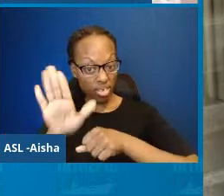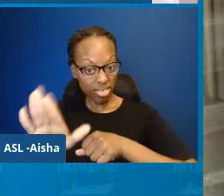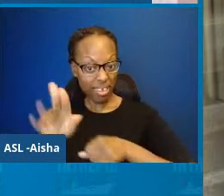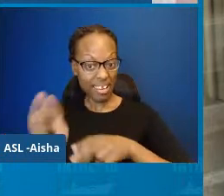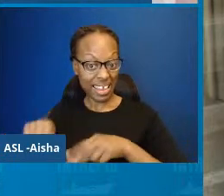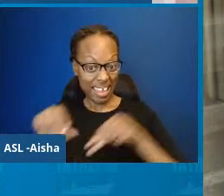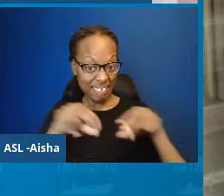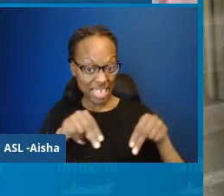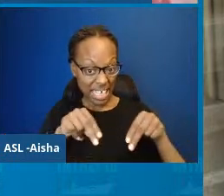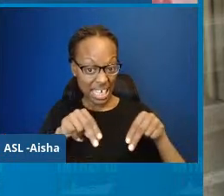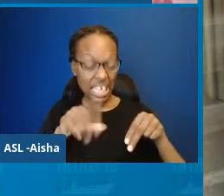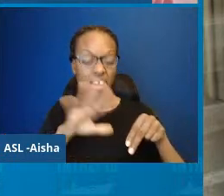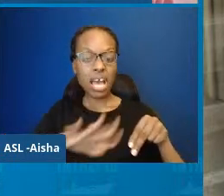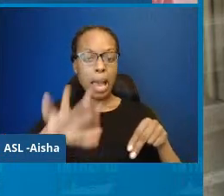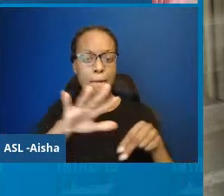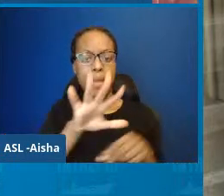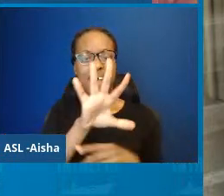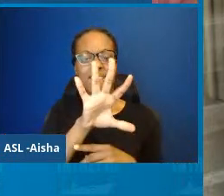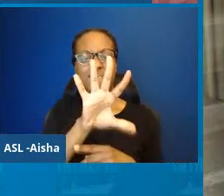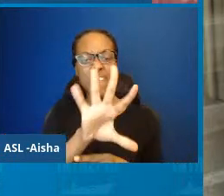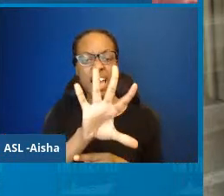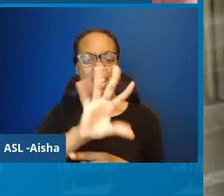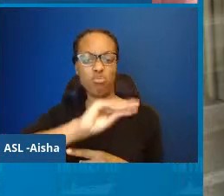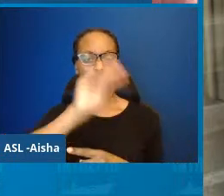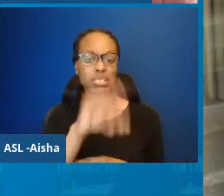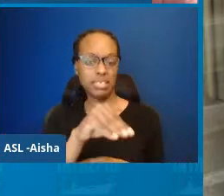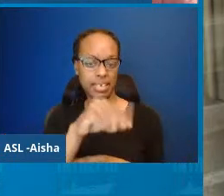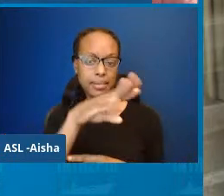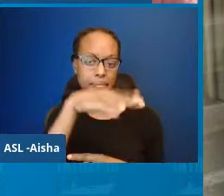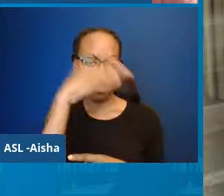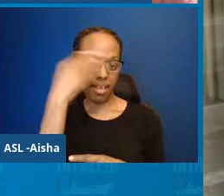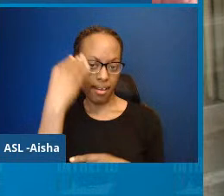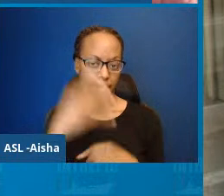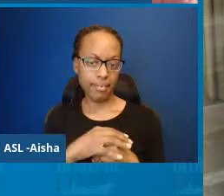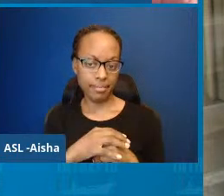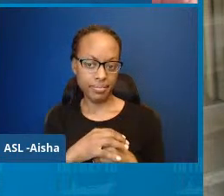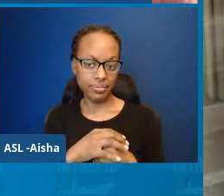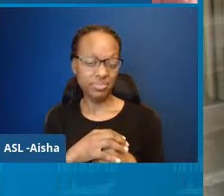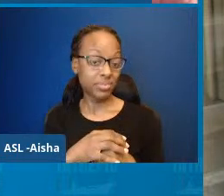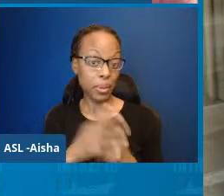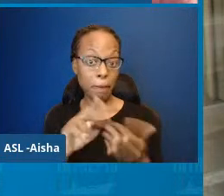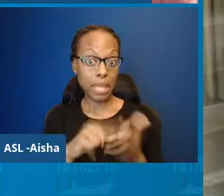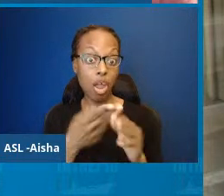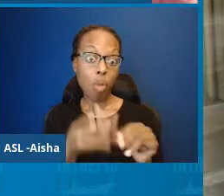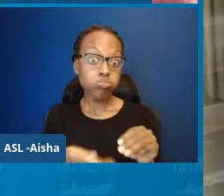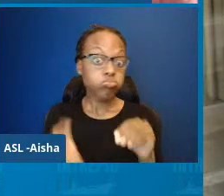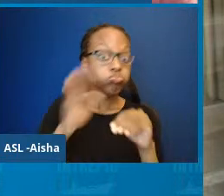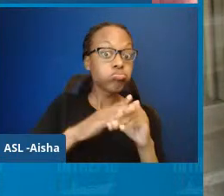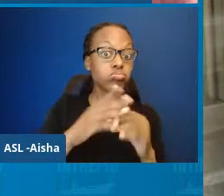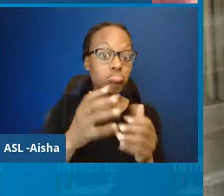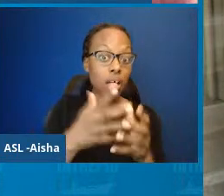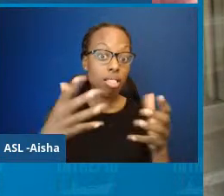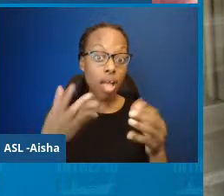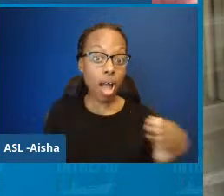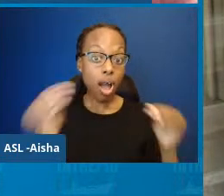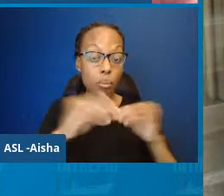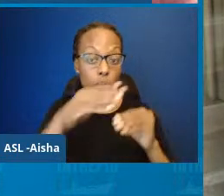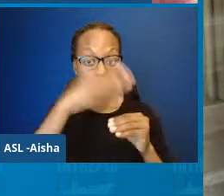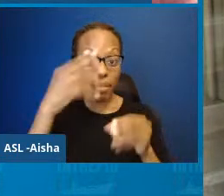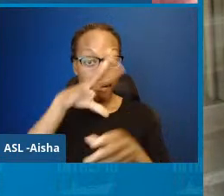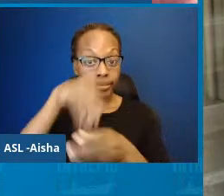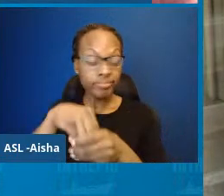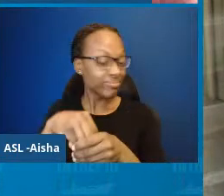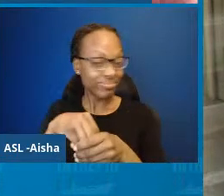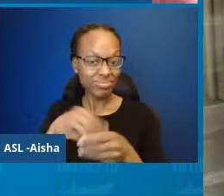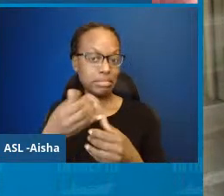being Black specifically. So there really wasn't that much growth. So it tells us there was still work to be done.